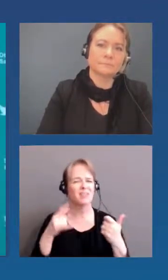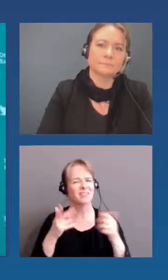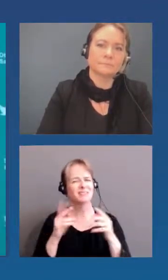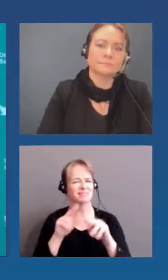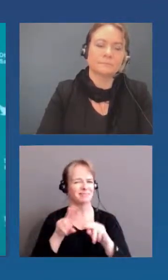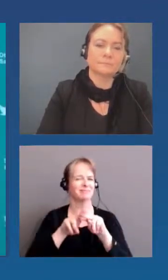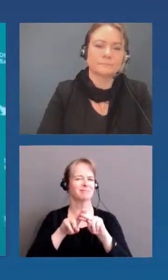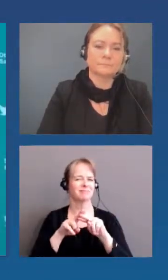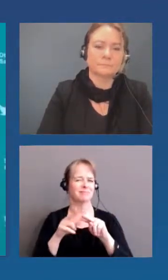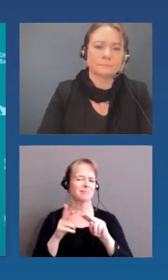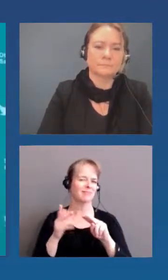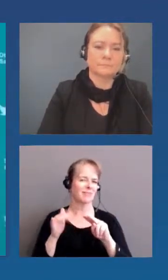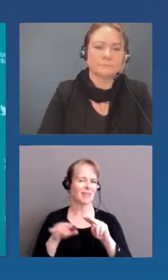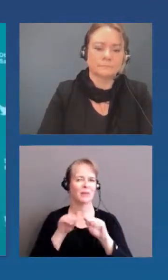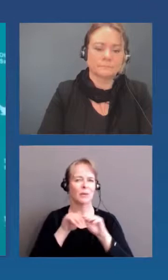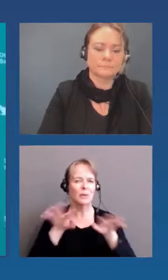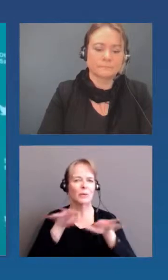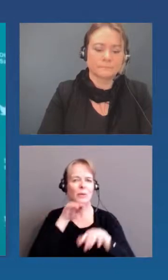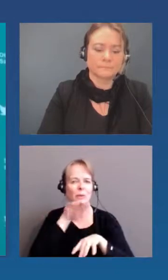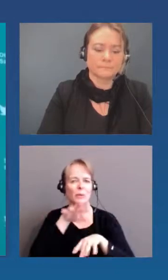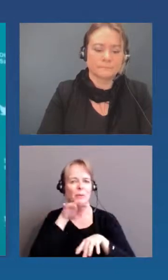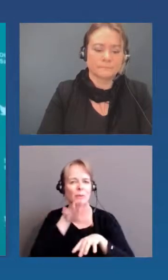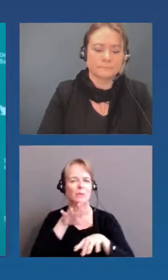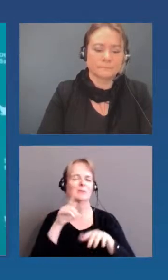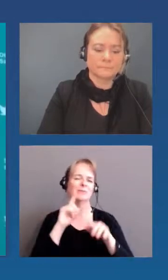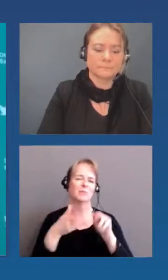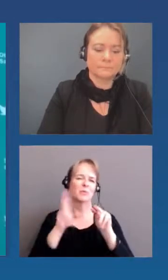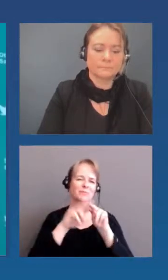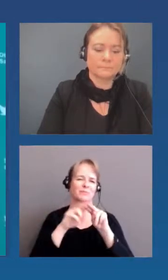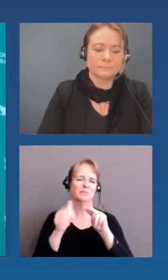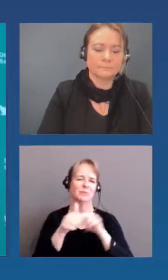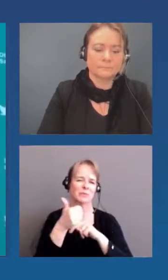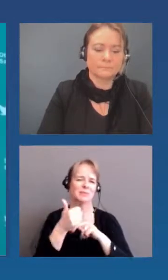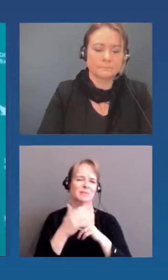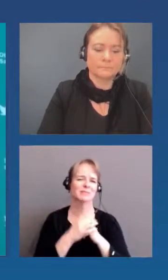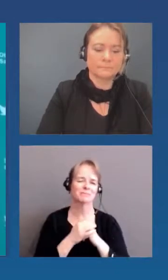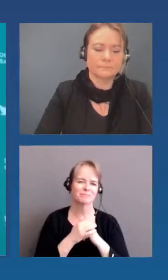Thanks. And to Mr. DeMonte, is it time,